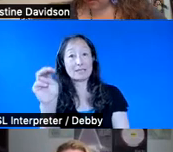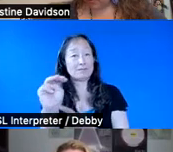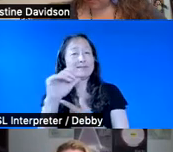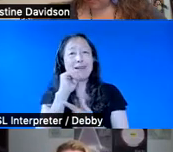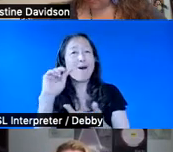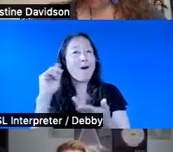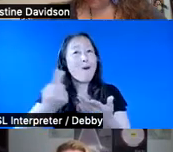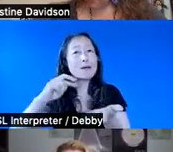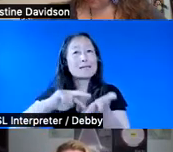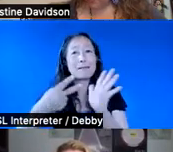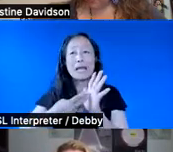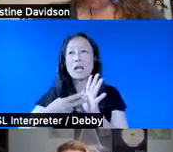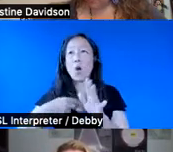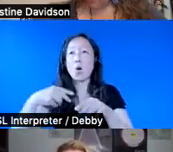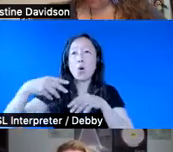always,